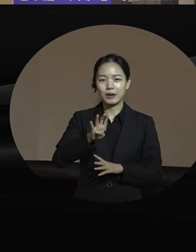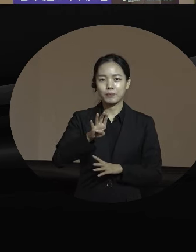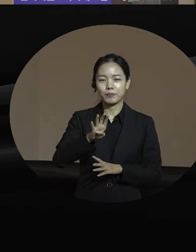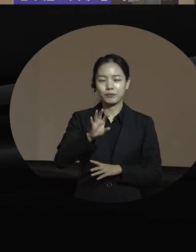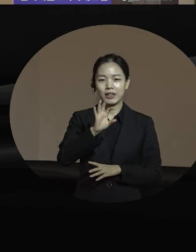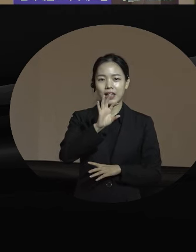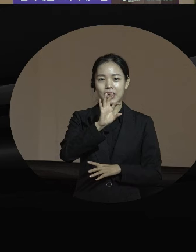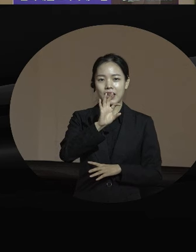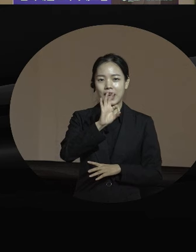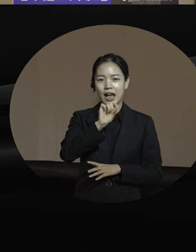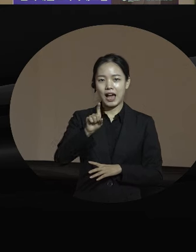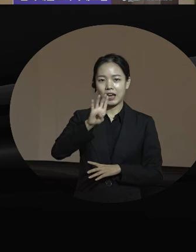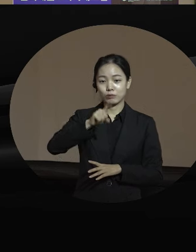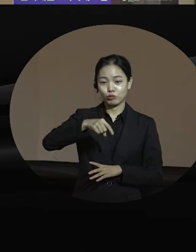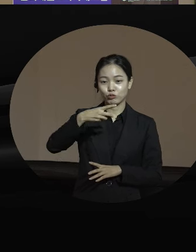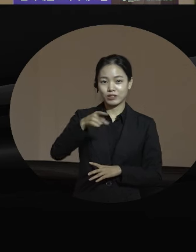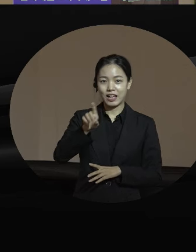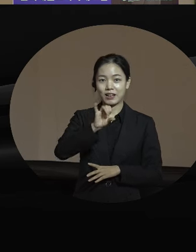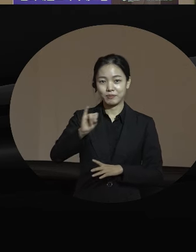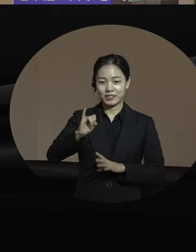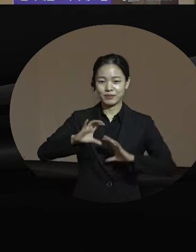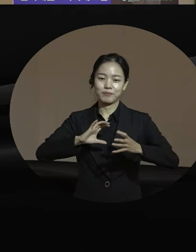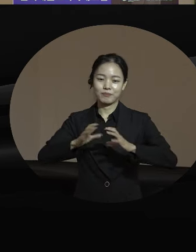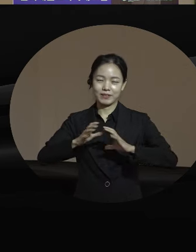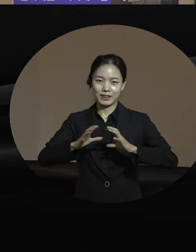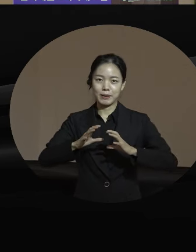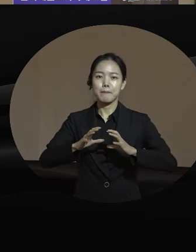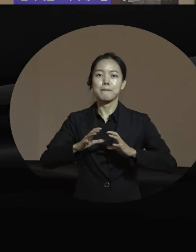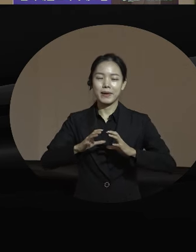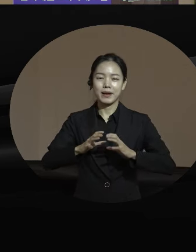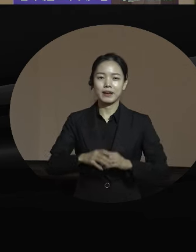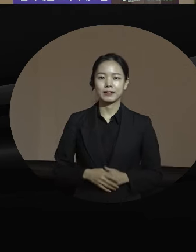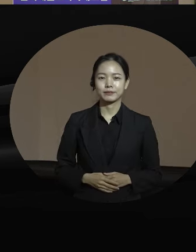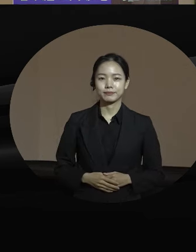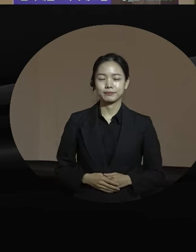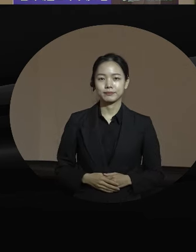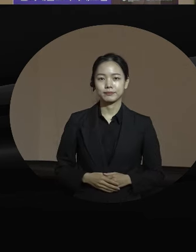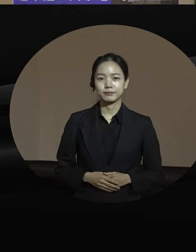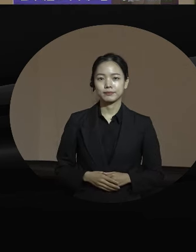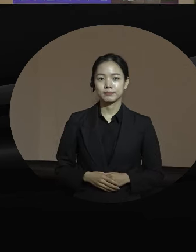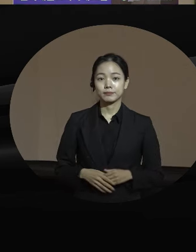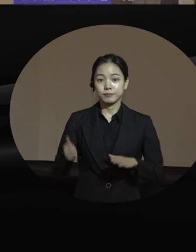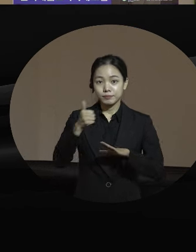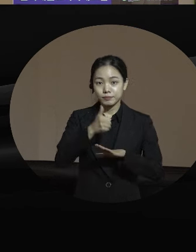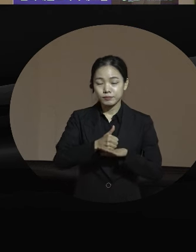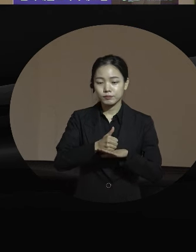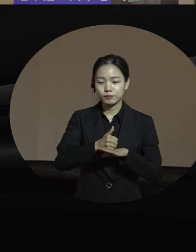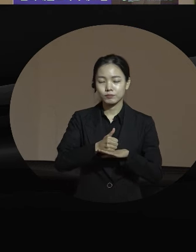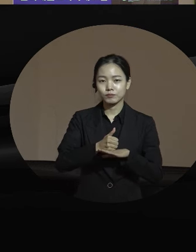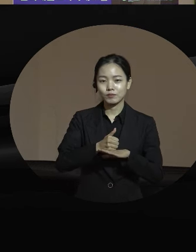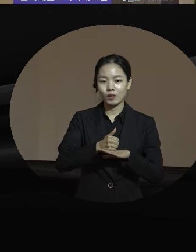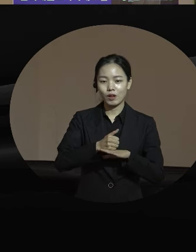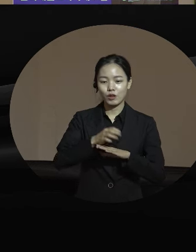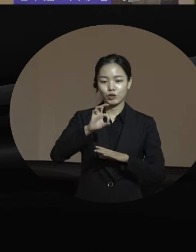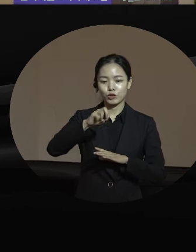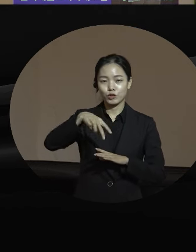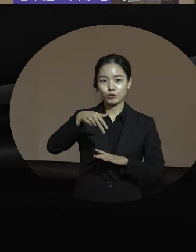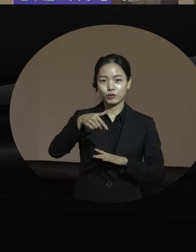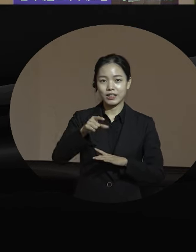As the main outcome, as we already heard, UNESCO member states adopted a new global framework for culture and